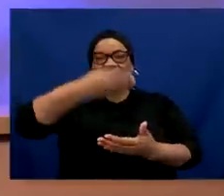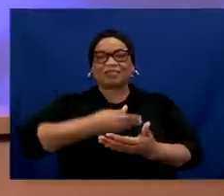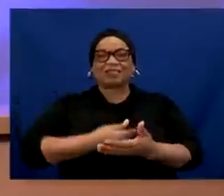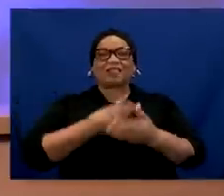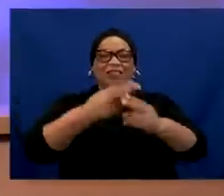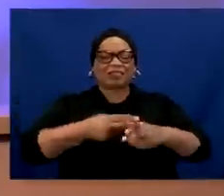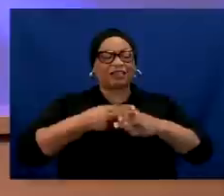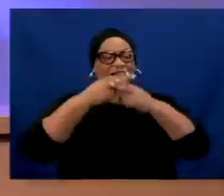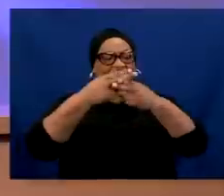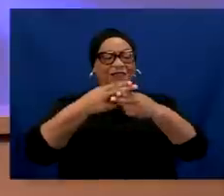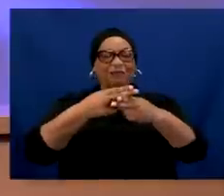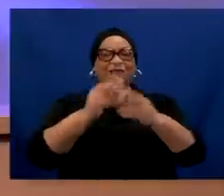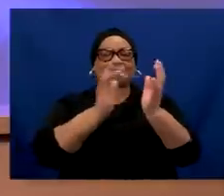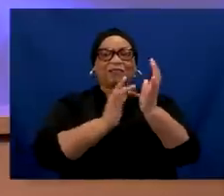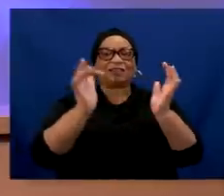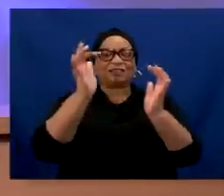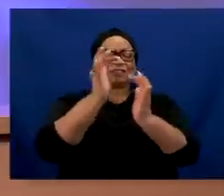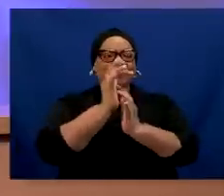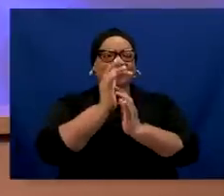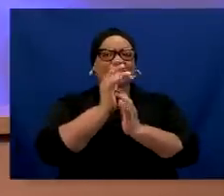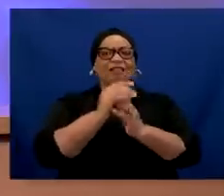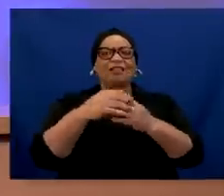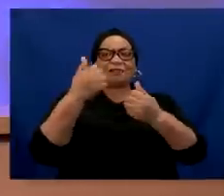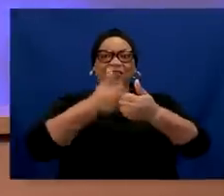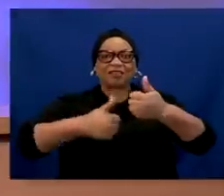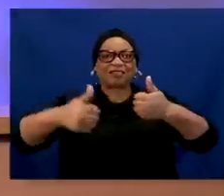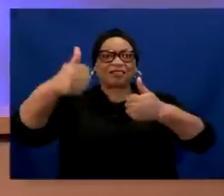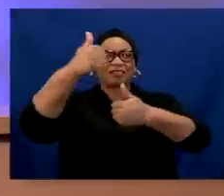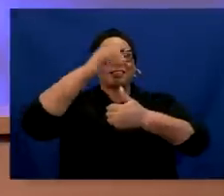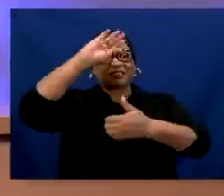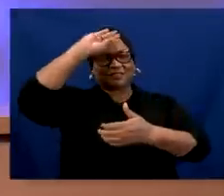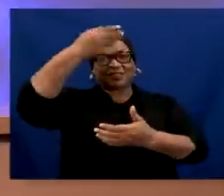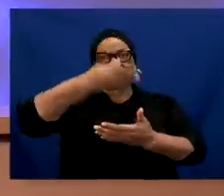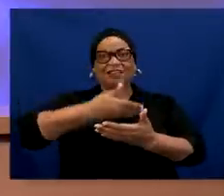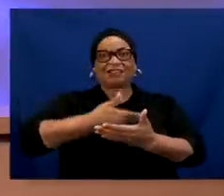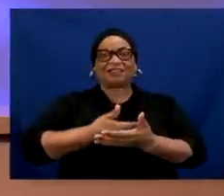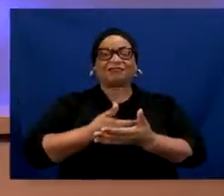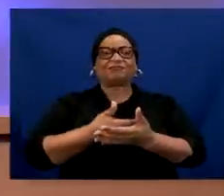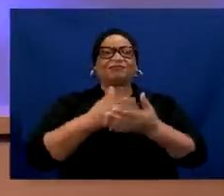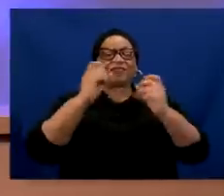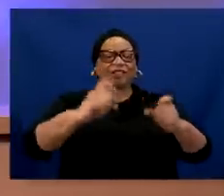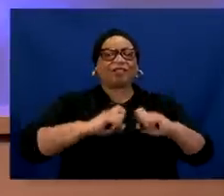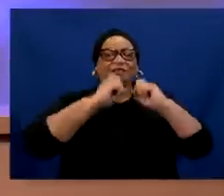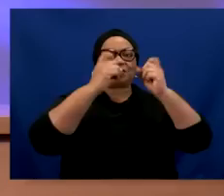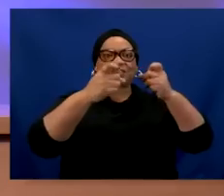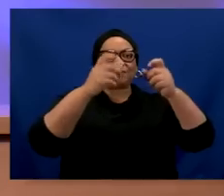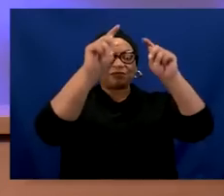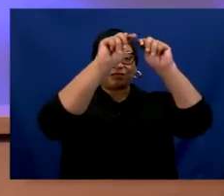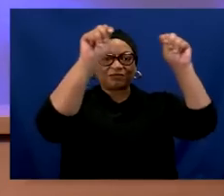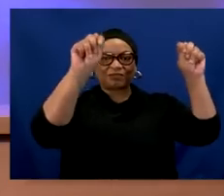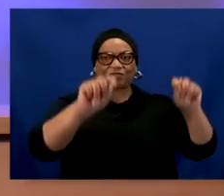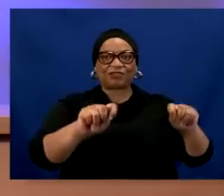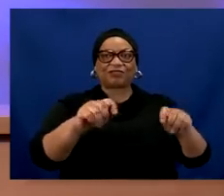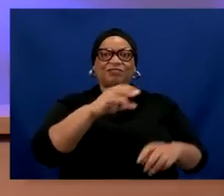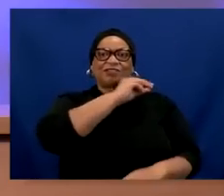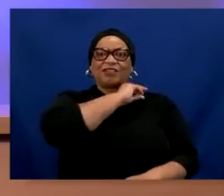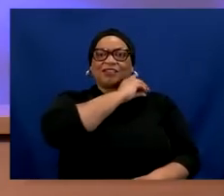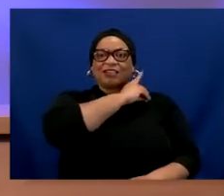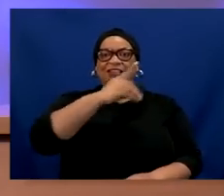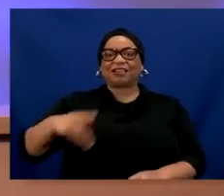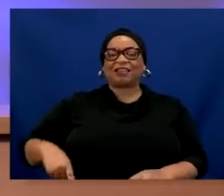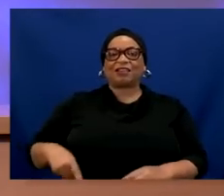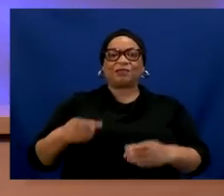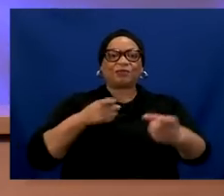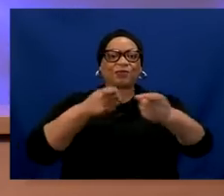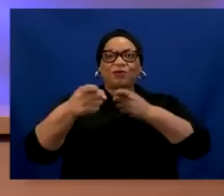Jesus. He will be great, and he will be called the Son of the Most High. The Lord God will give him the throne of his father David. He will reign over Jacob's descendants